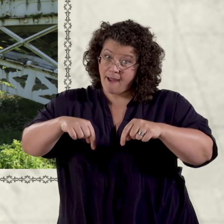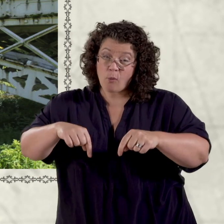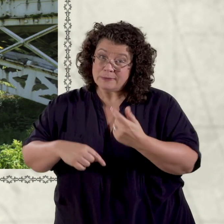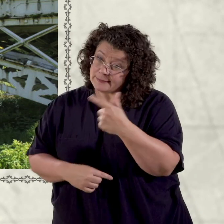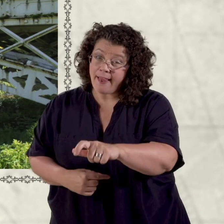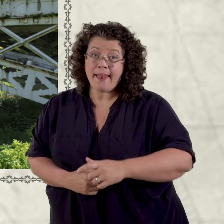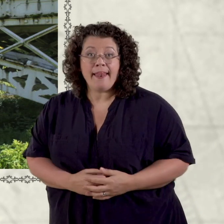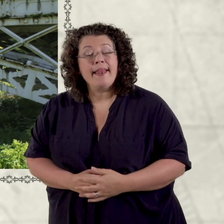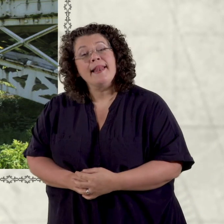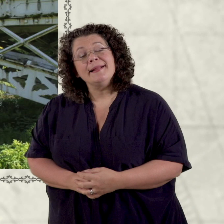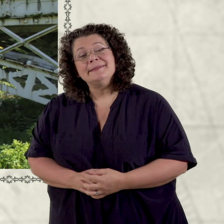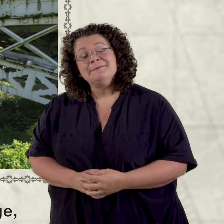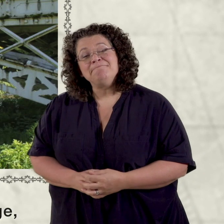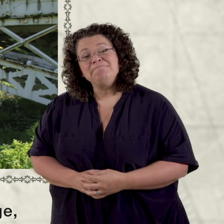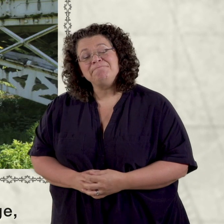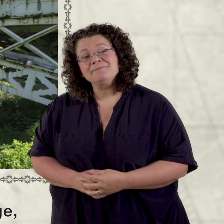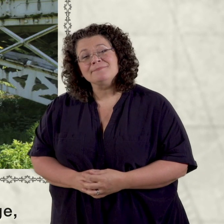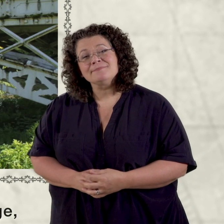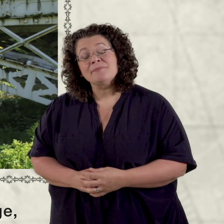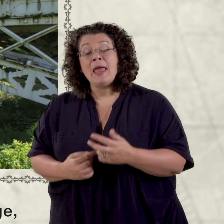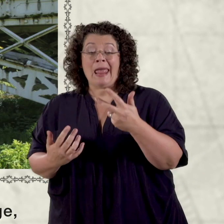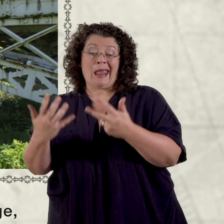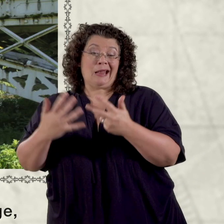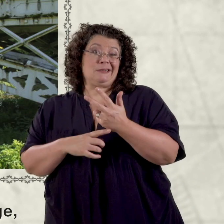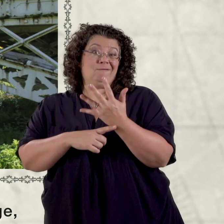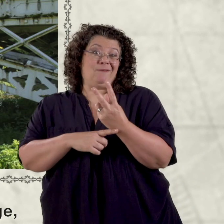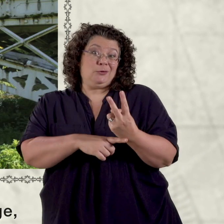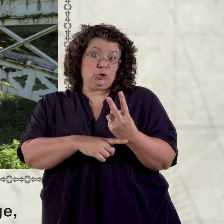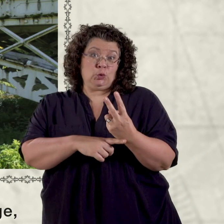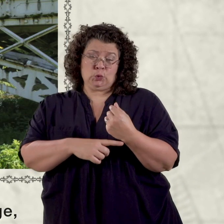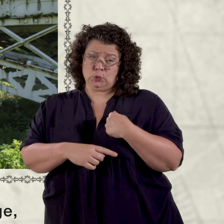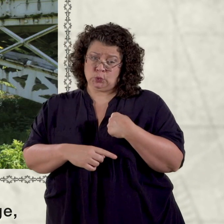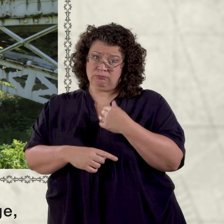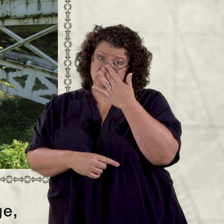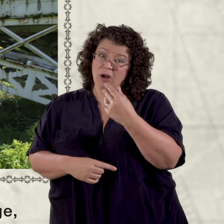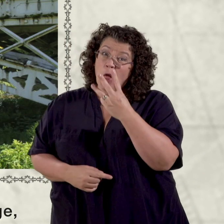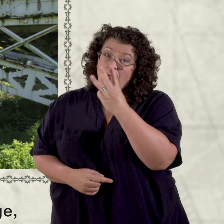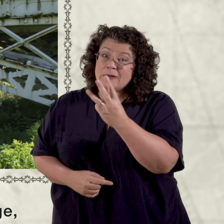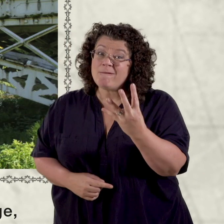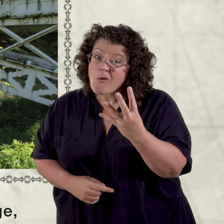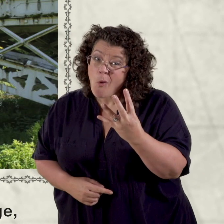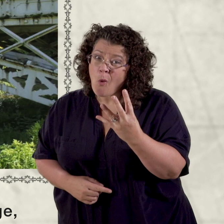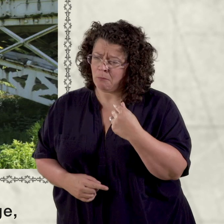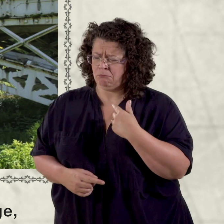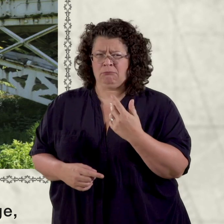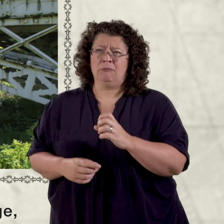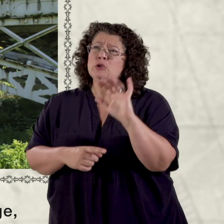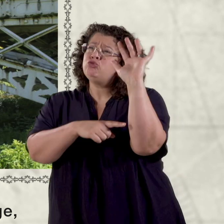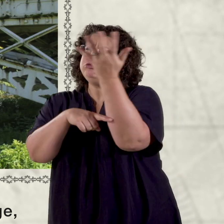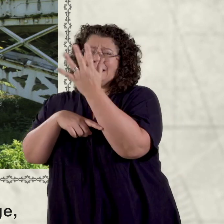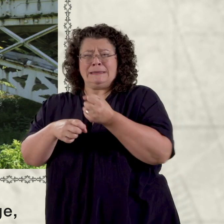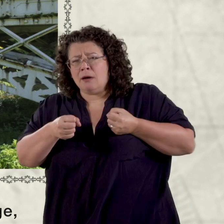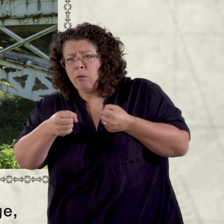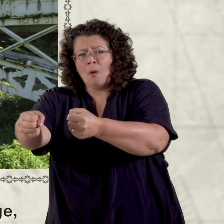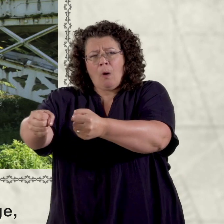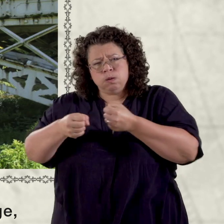today. So by 1852, and still only 34 years of age, I'd